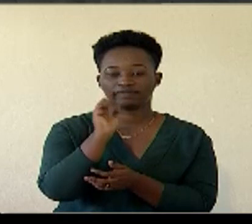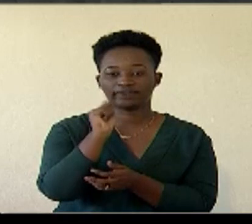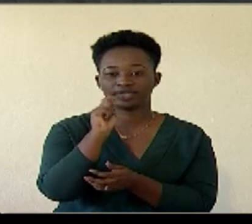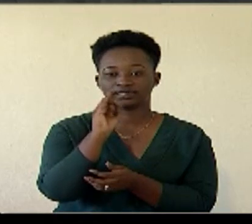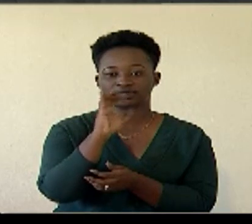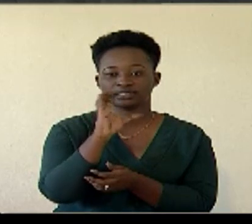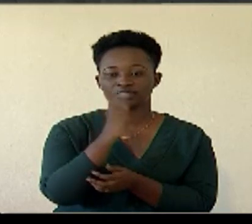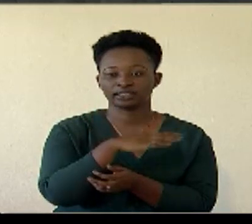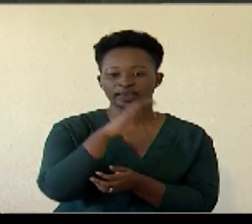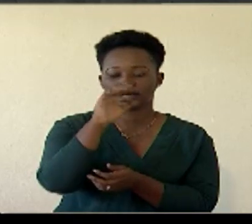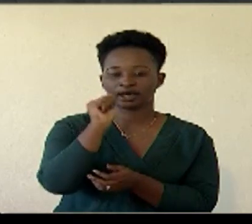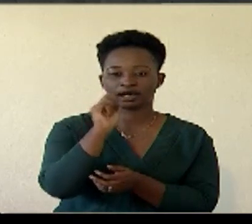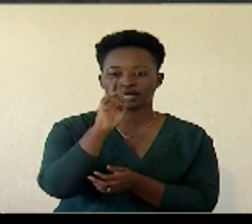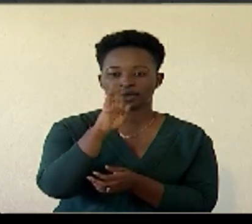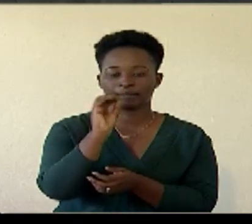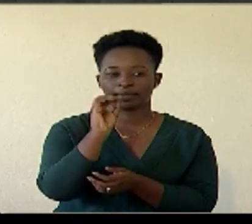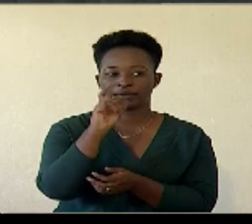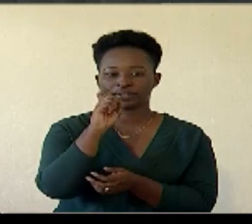carboxylic